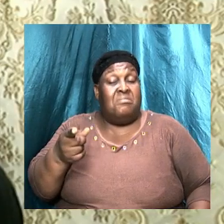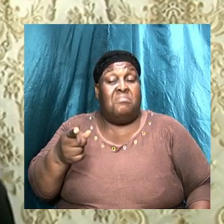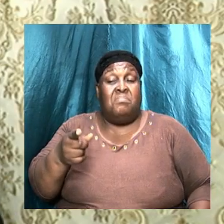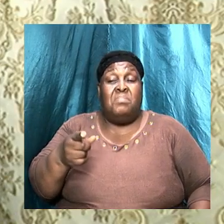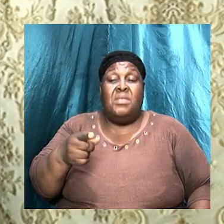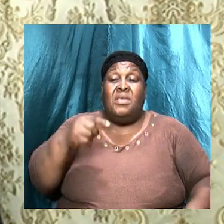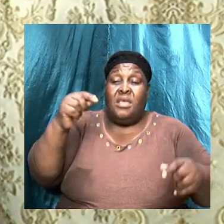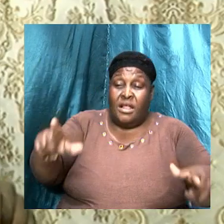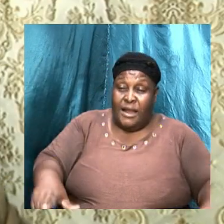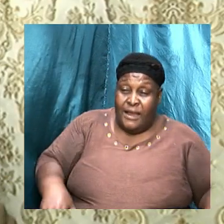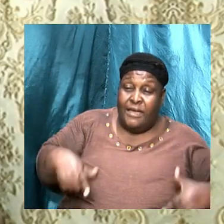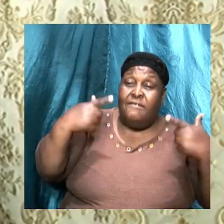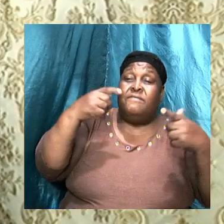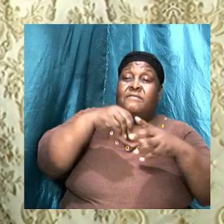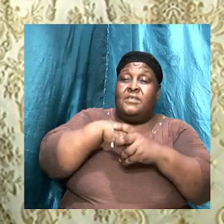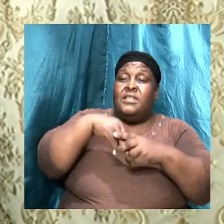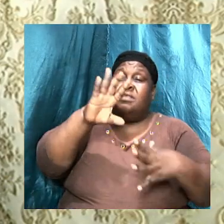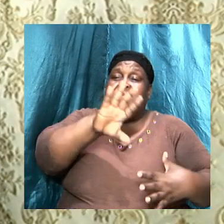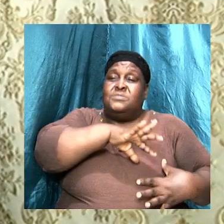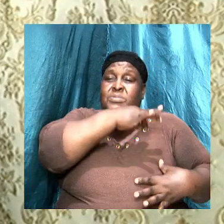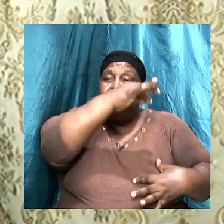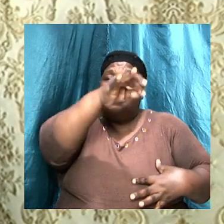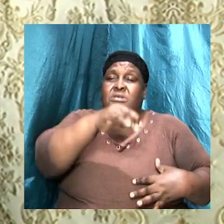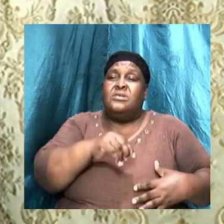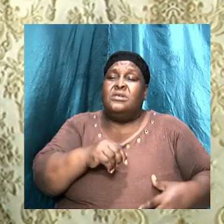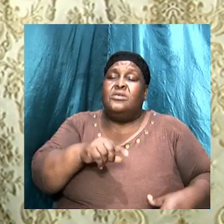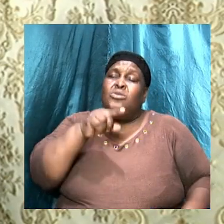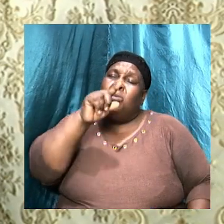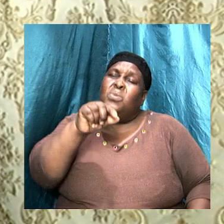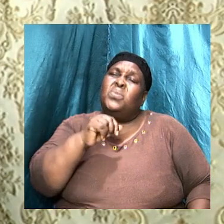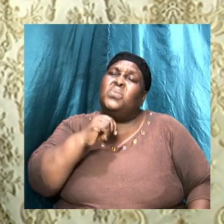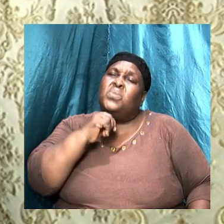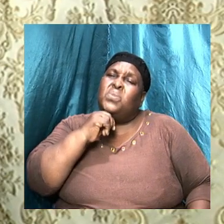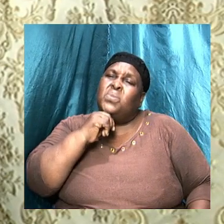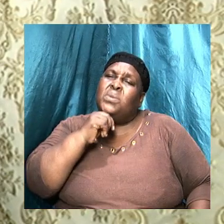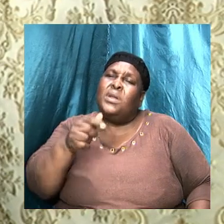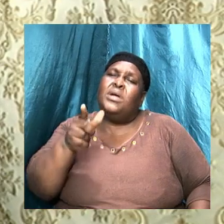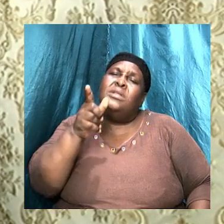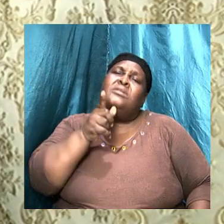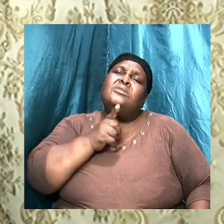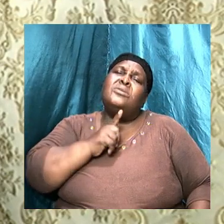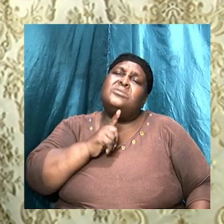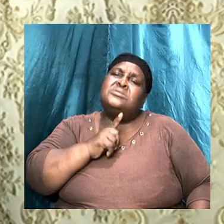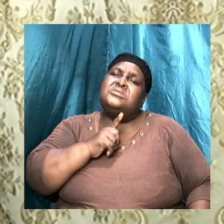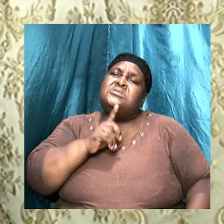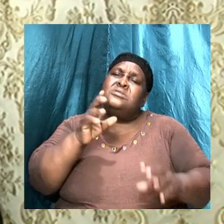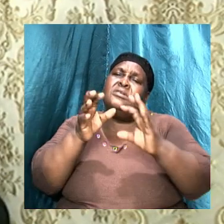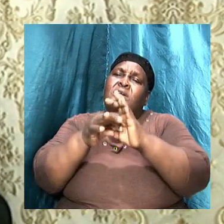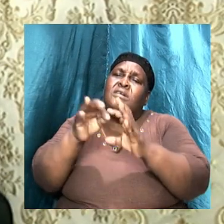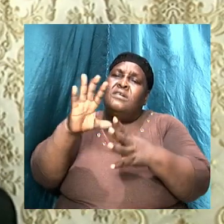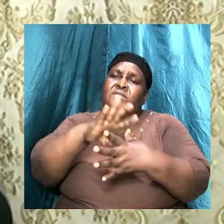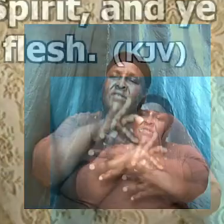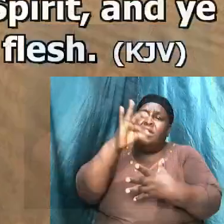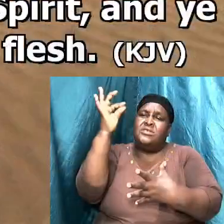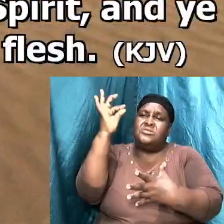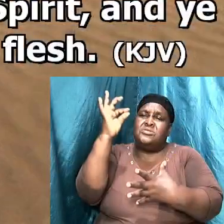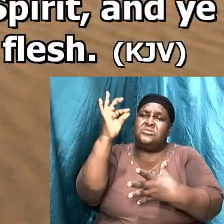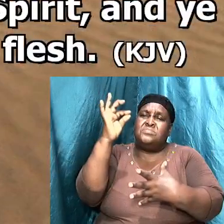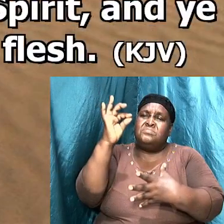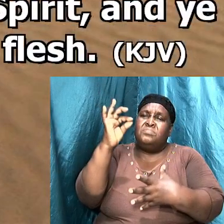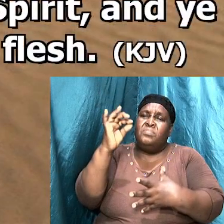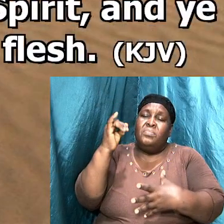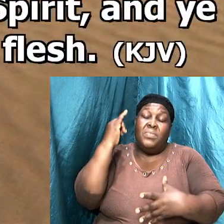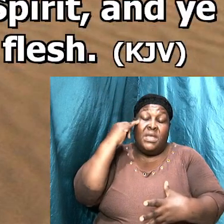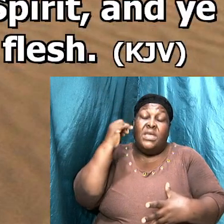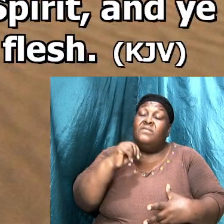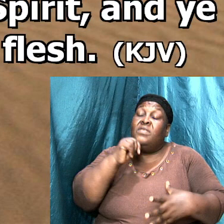walk in the Spirit, and he will not fulfill the loss of the flesh. Amen. So, if you are not walking in